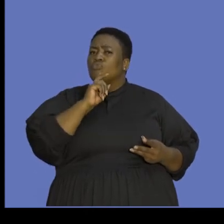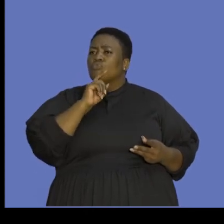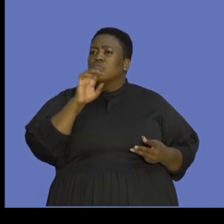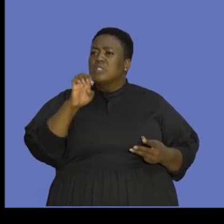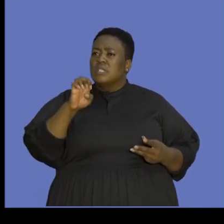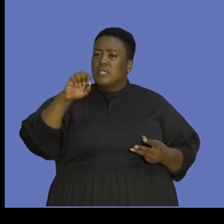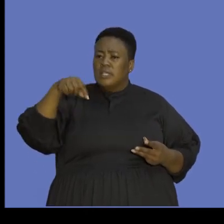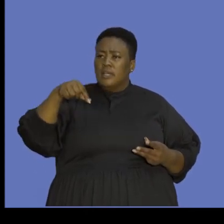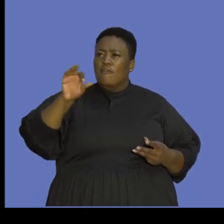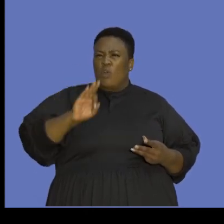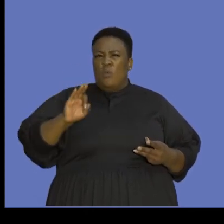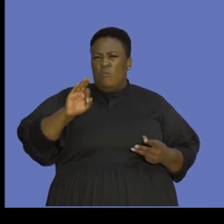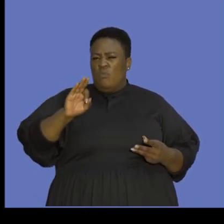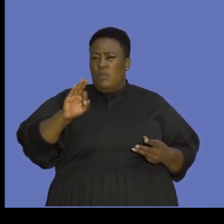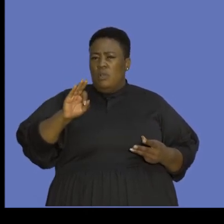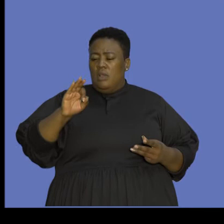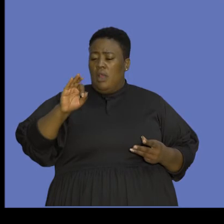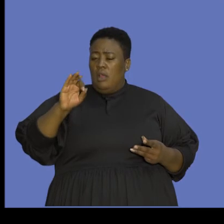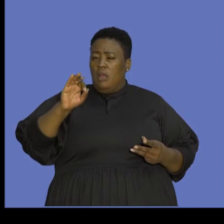use. F net